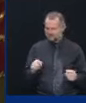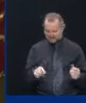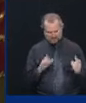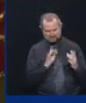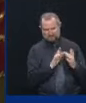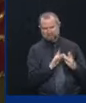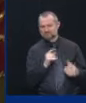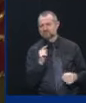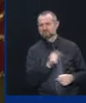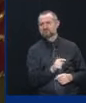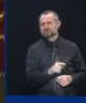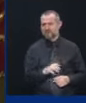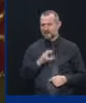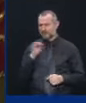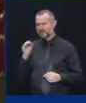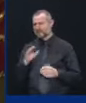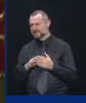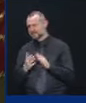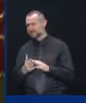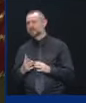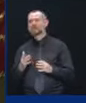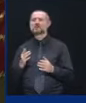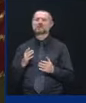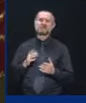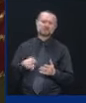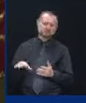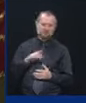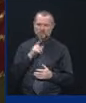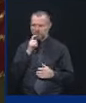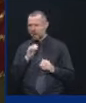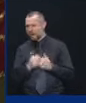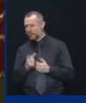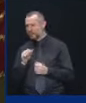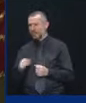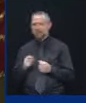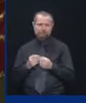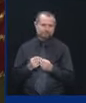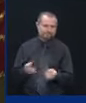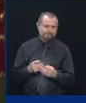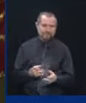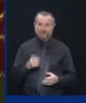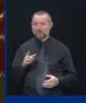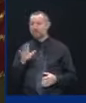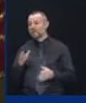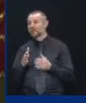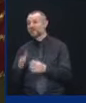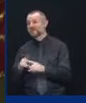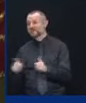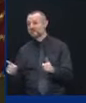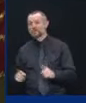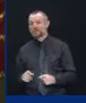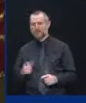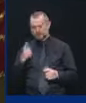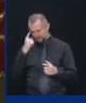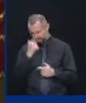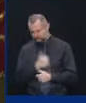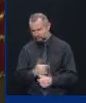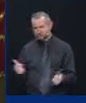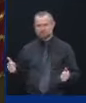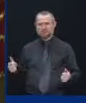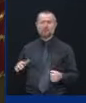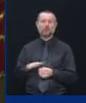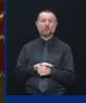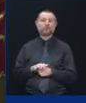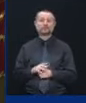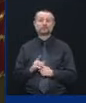city. Obviously, the city has a lot of city-run sites on how they're going to do this. They may be doing it differently. We're giving them that flexibility. So the state sites are going live on